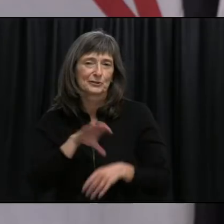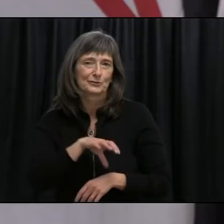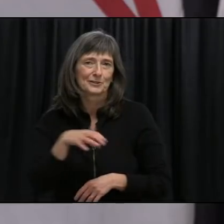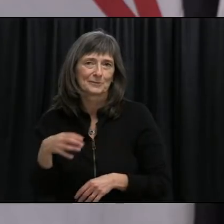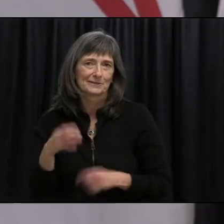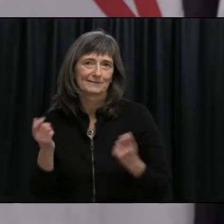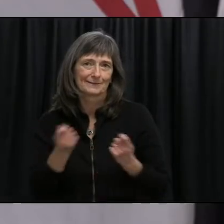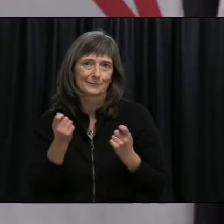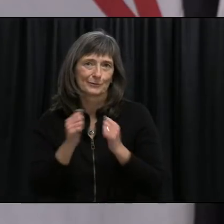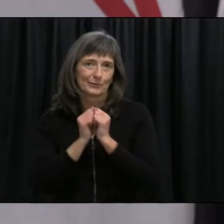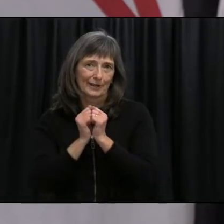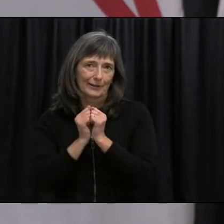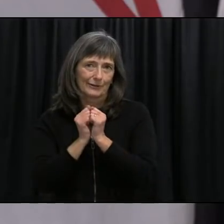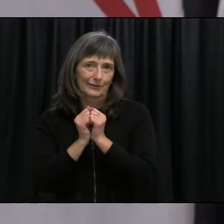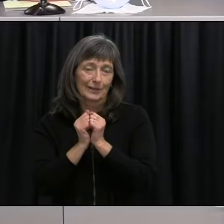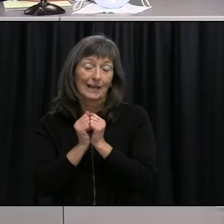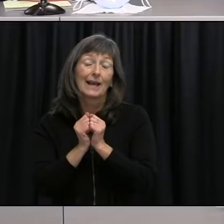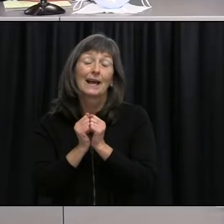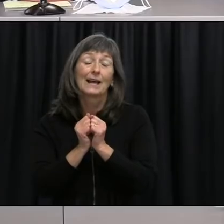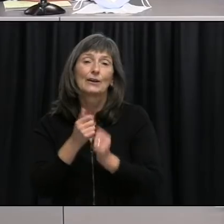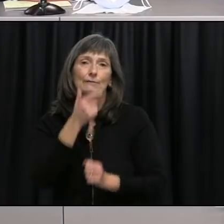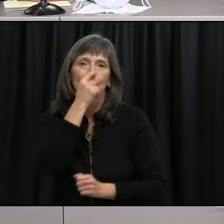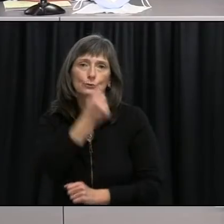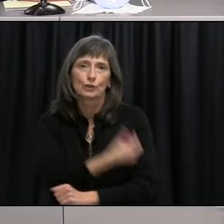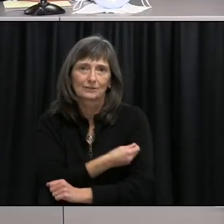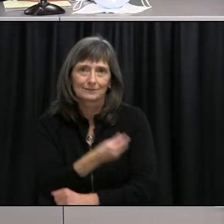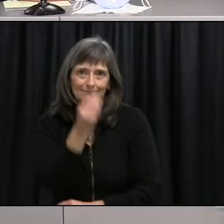all celebrate appropriately, and get your flu shots.